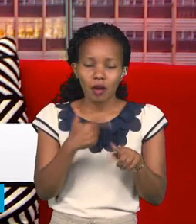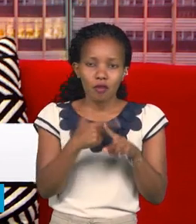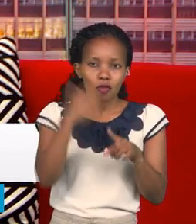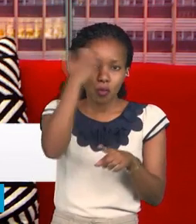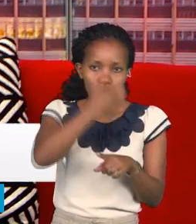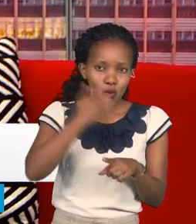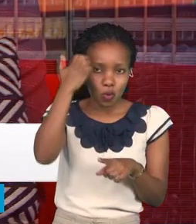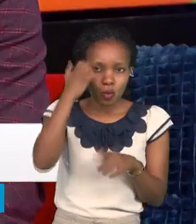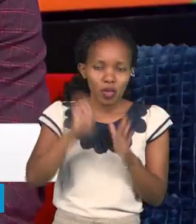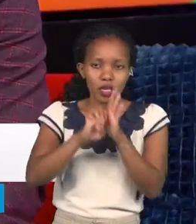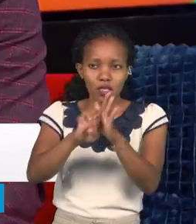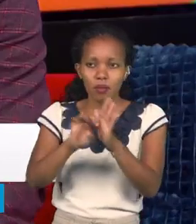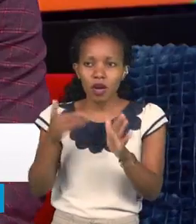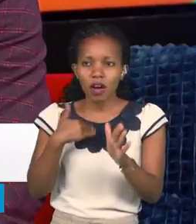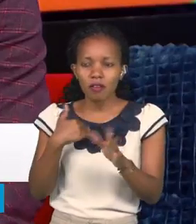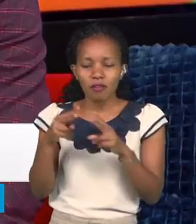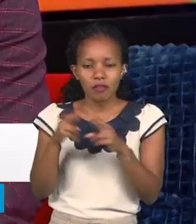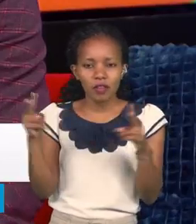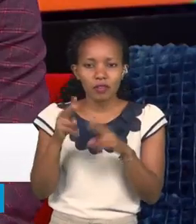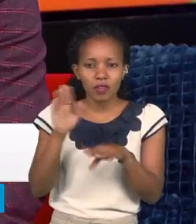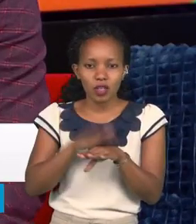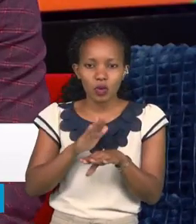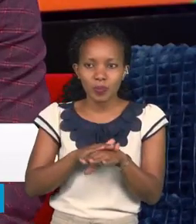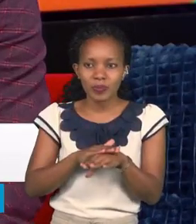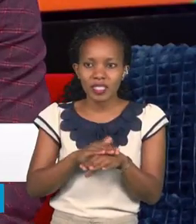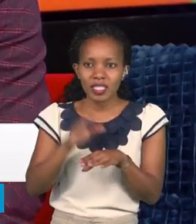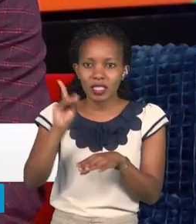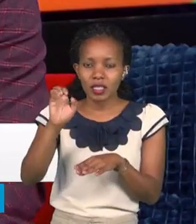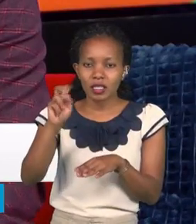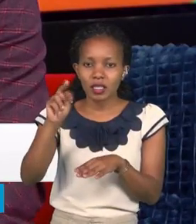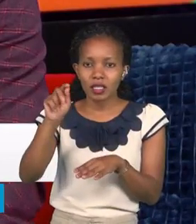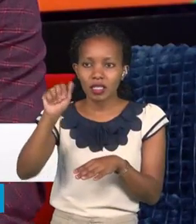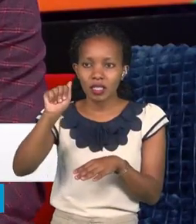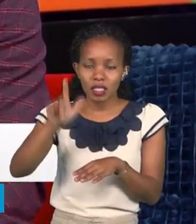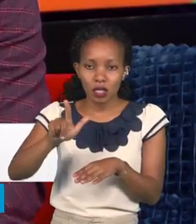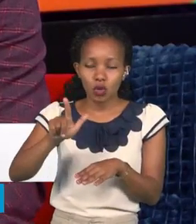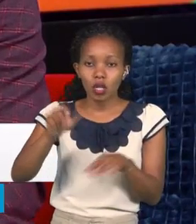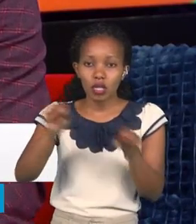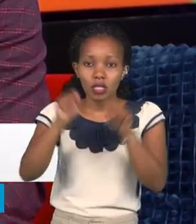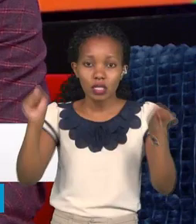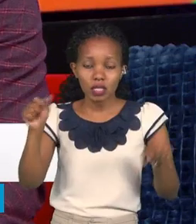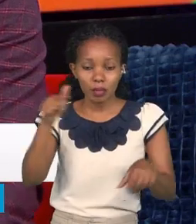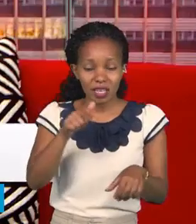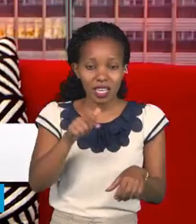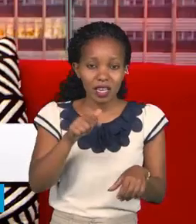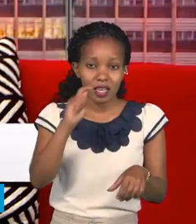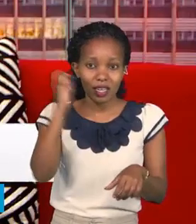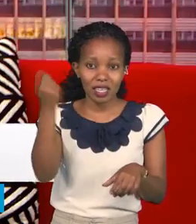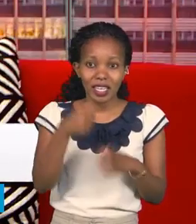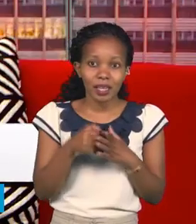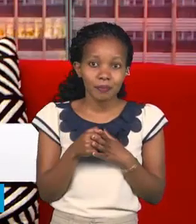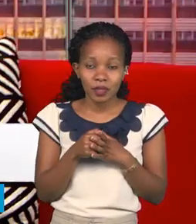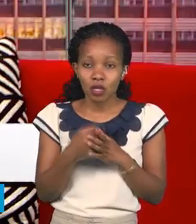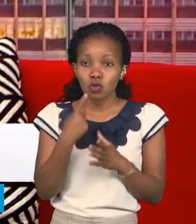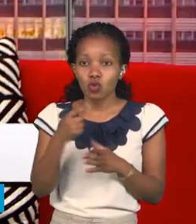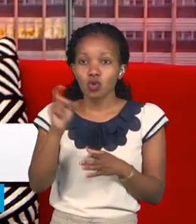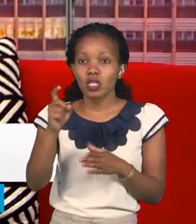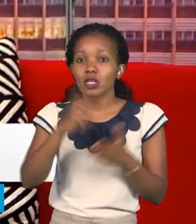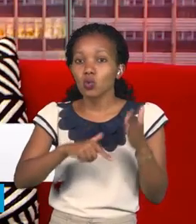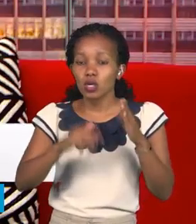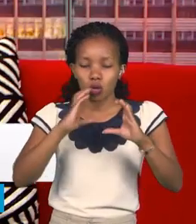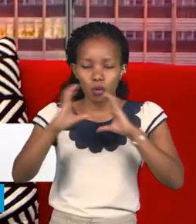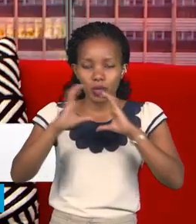countries. Like, for example, we have a very good dental systems here. We have very good plastic surgery units, right? So all is needed is